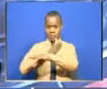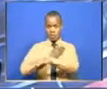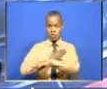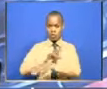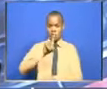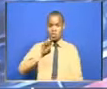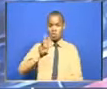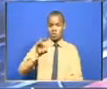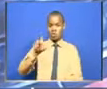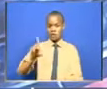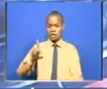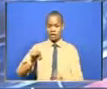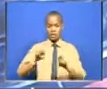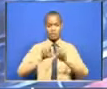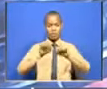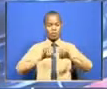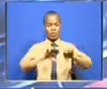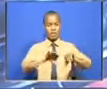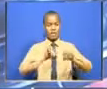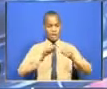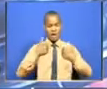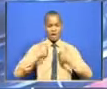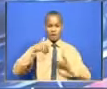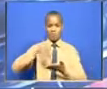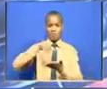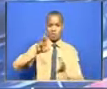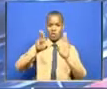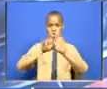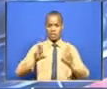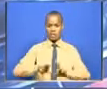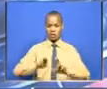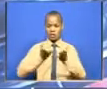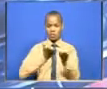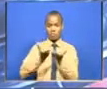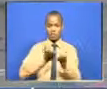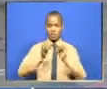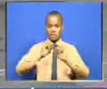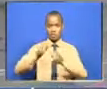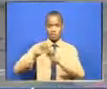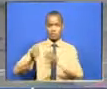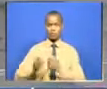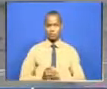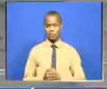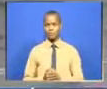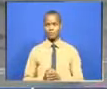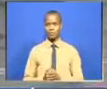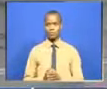also takes on the role. Details of this and more in our international business roundup.